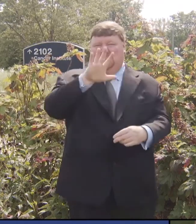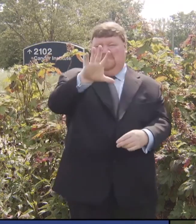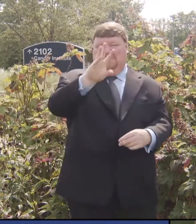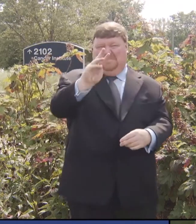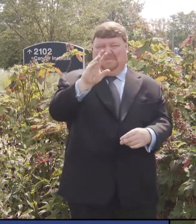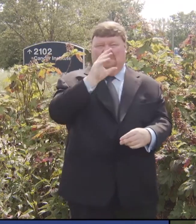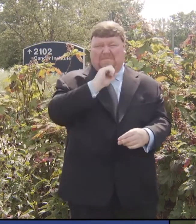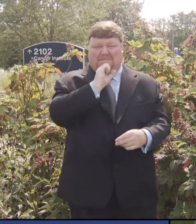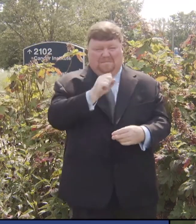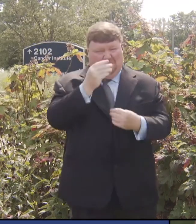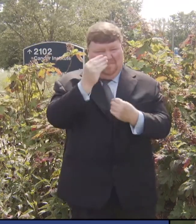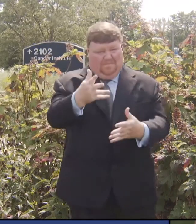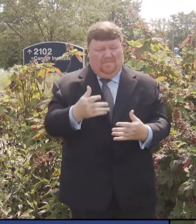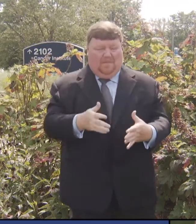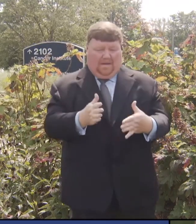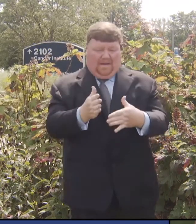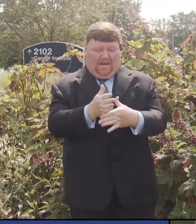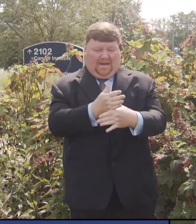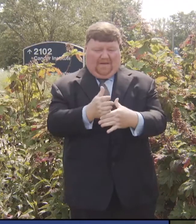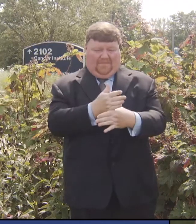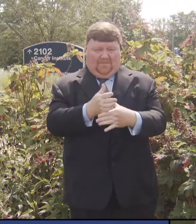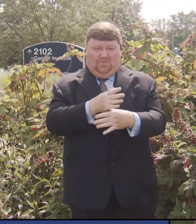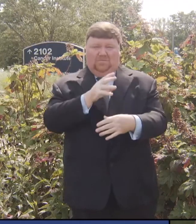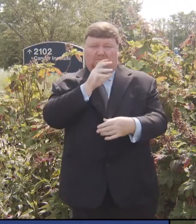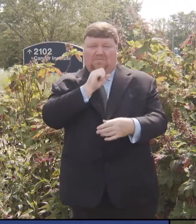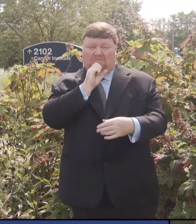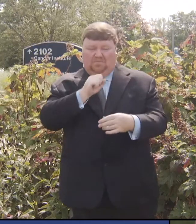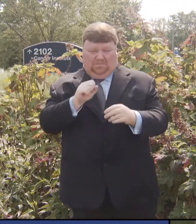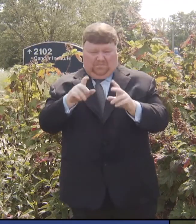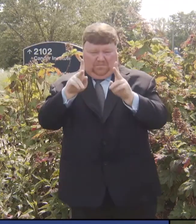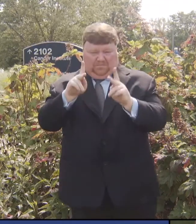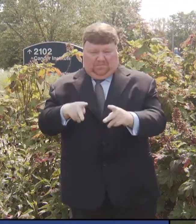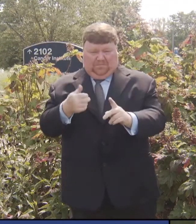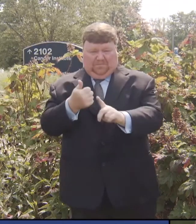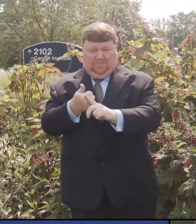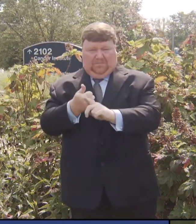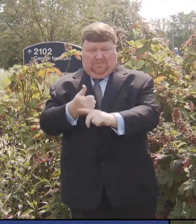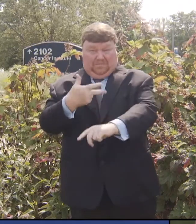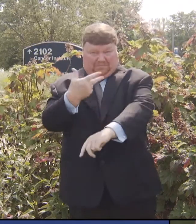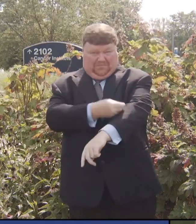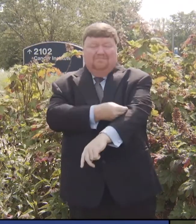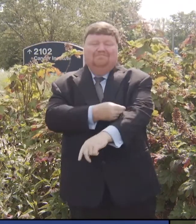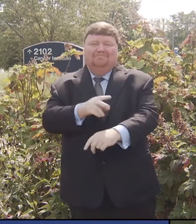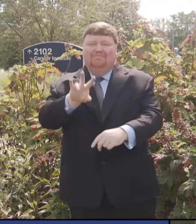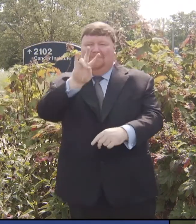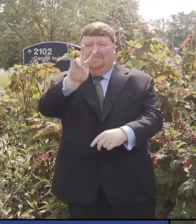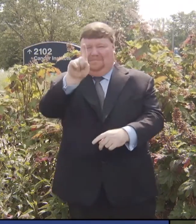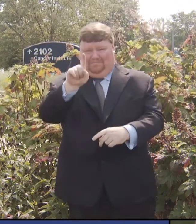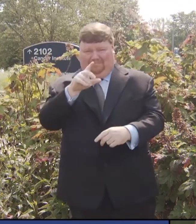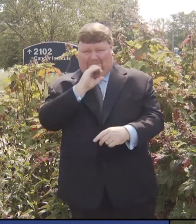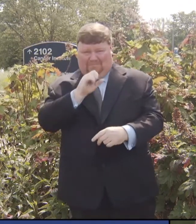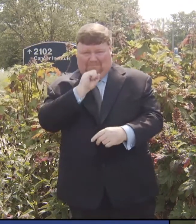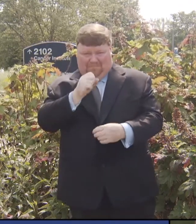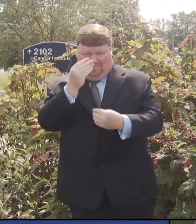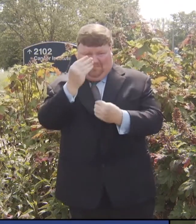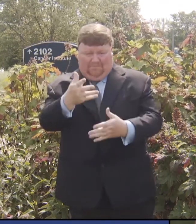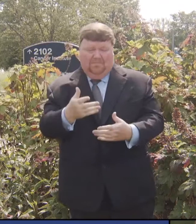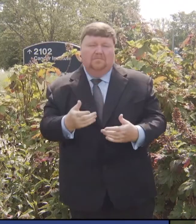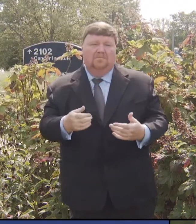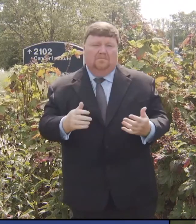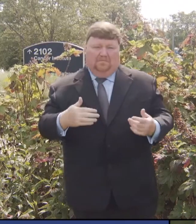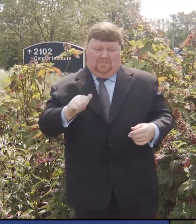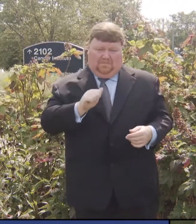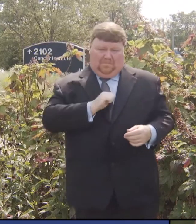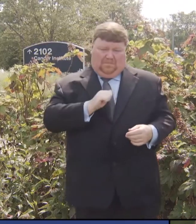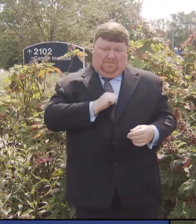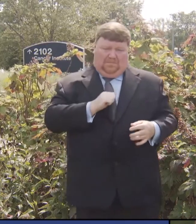years old, whereas the average of those that are vaccinated are at age 71. As a family